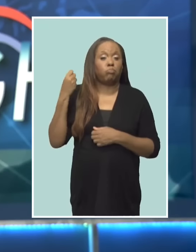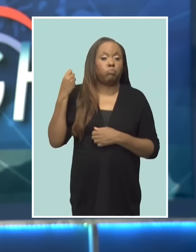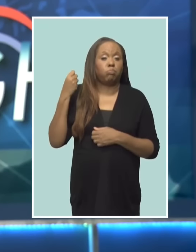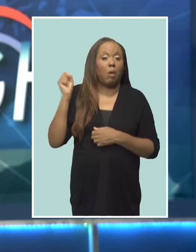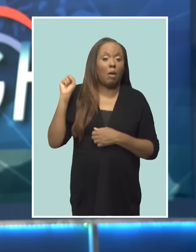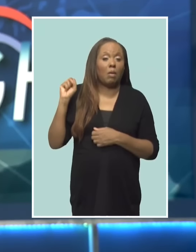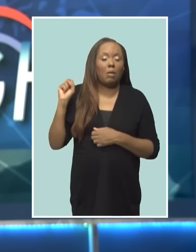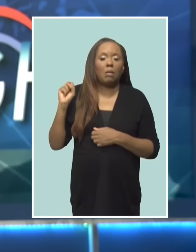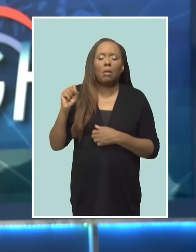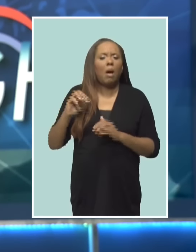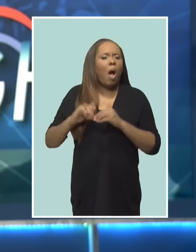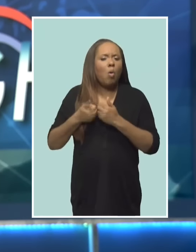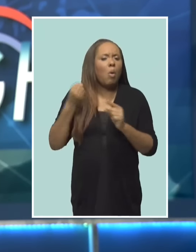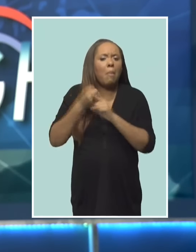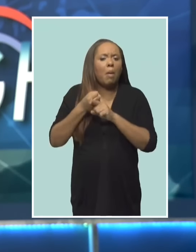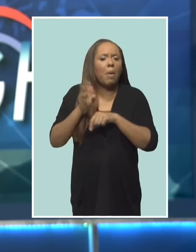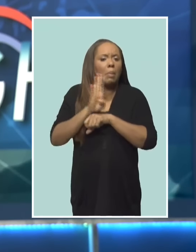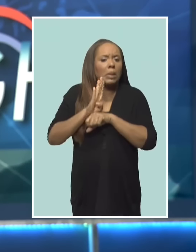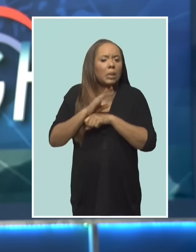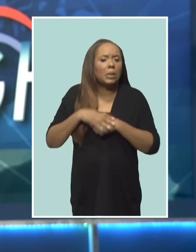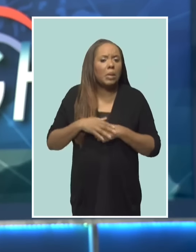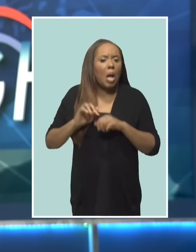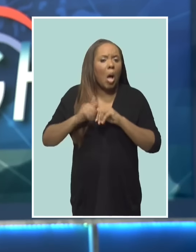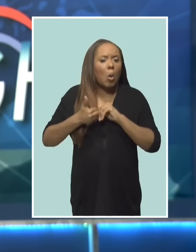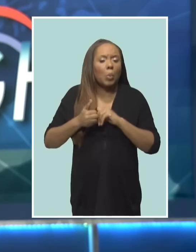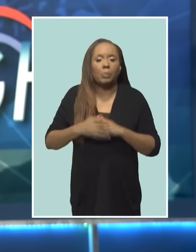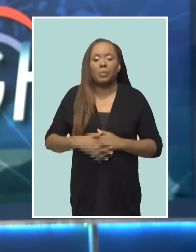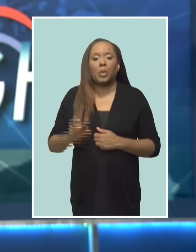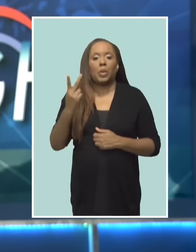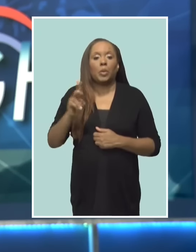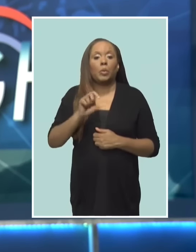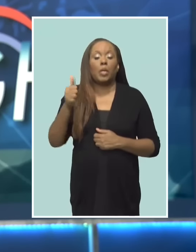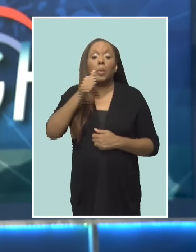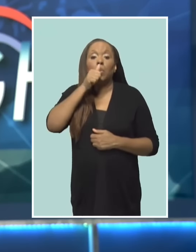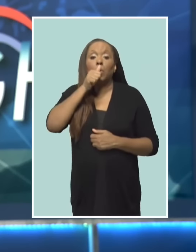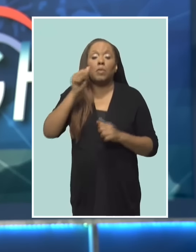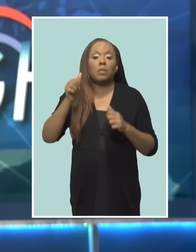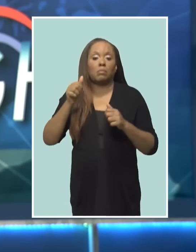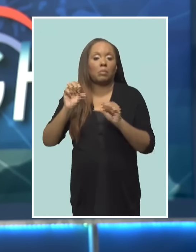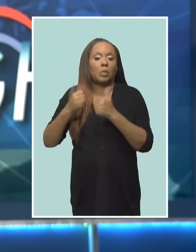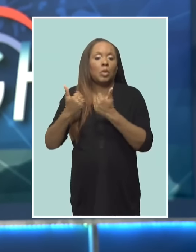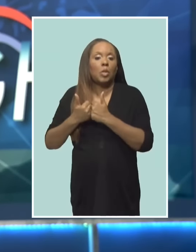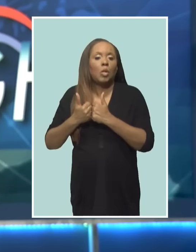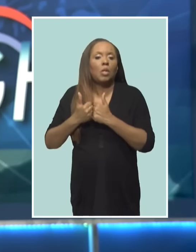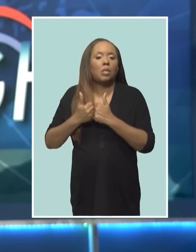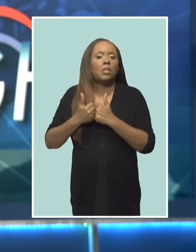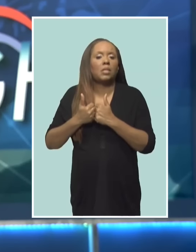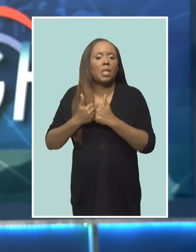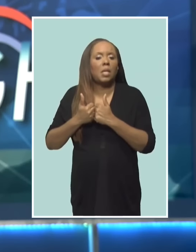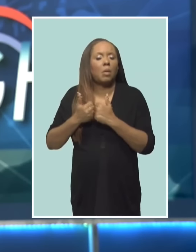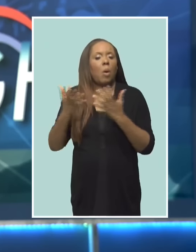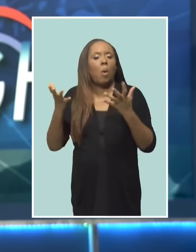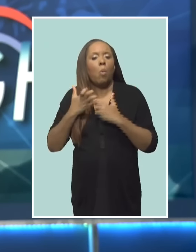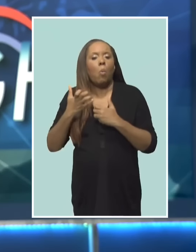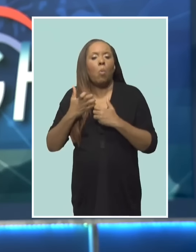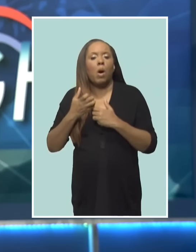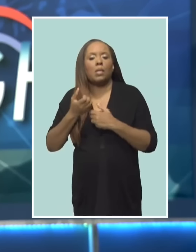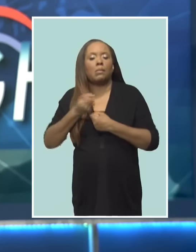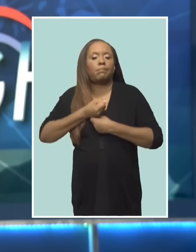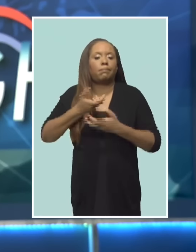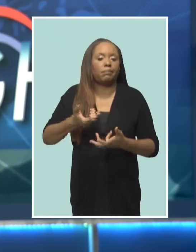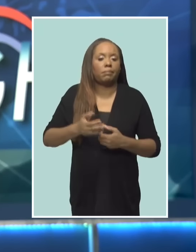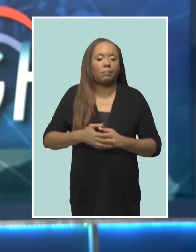consumers. Two more private sector associations have added their voices to the warning already issued by the Barbados Chamber of Commerce and Industry. One